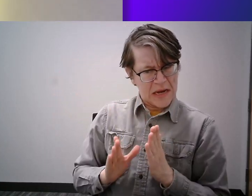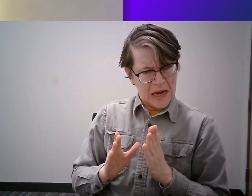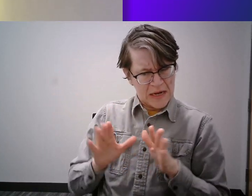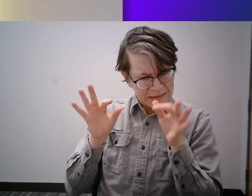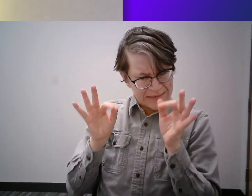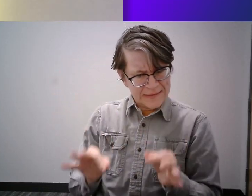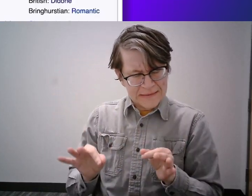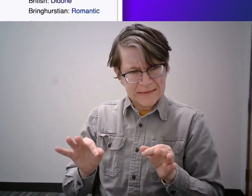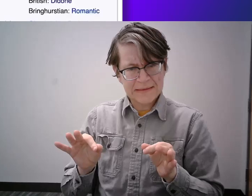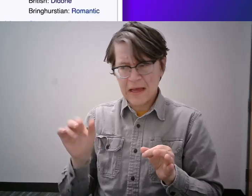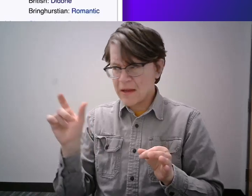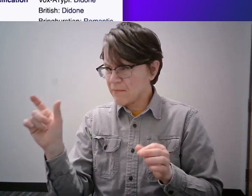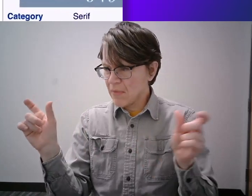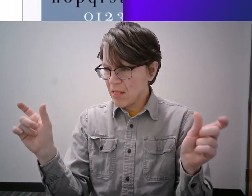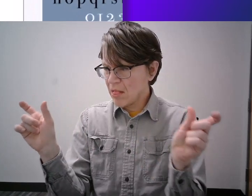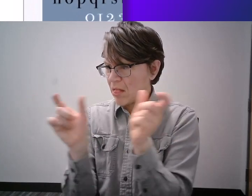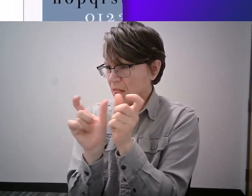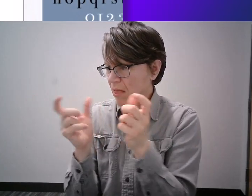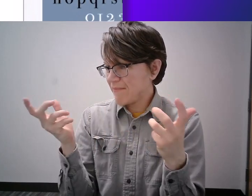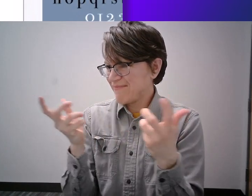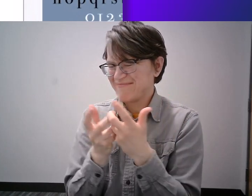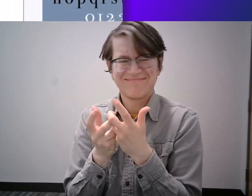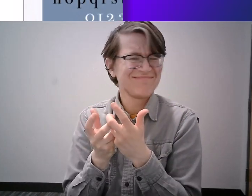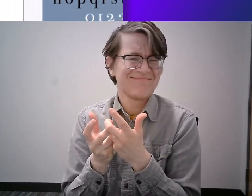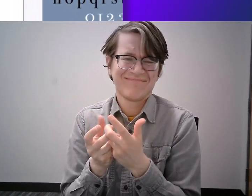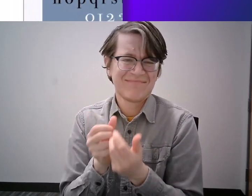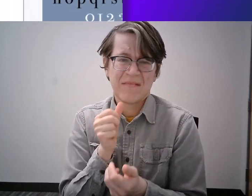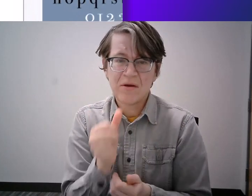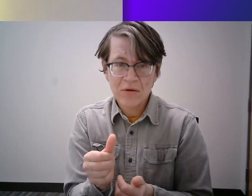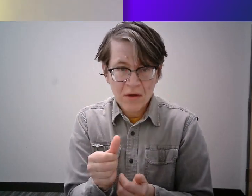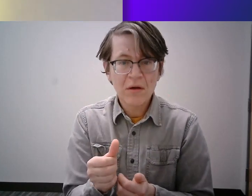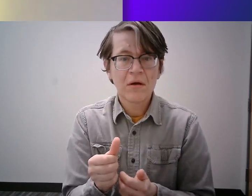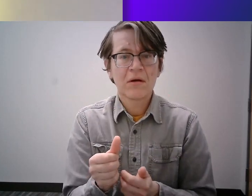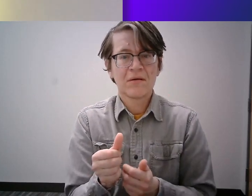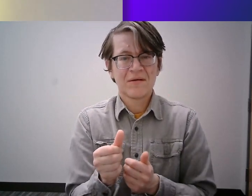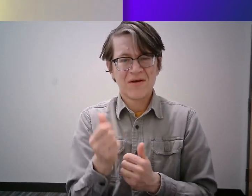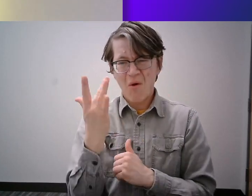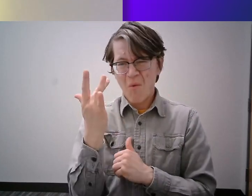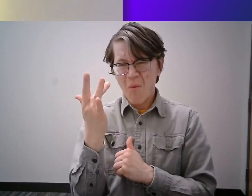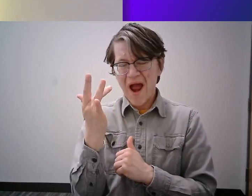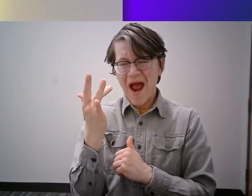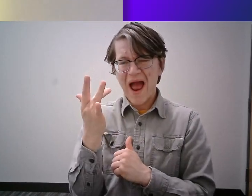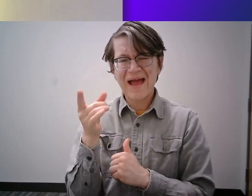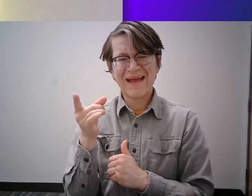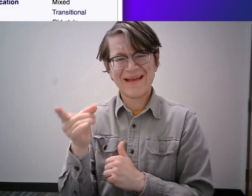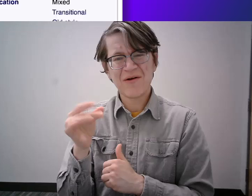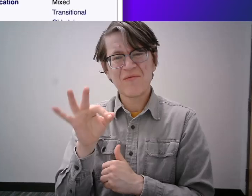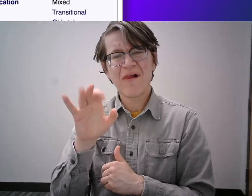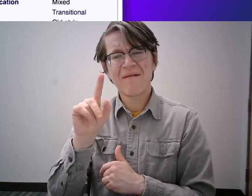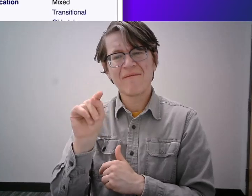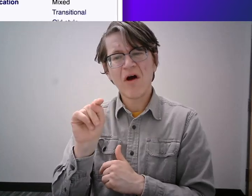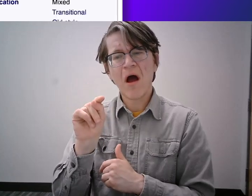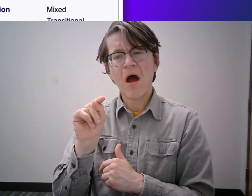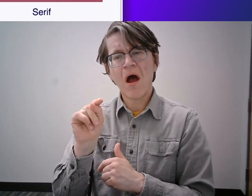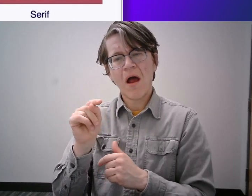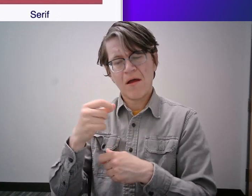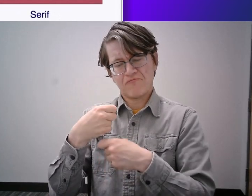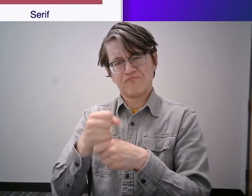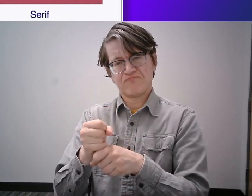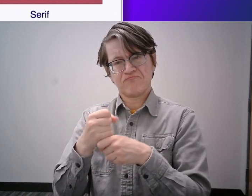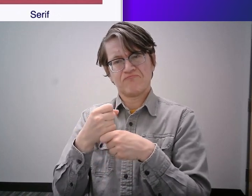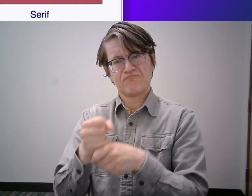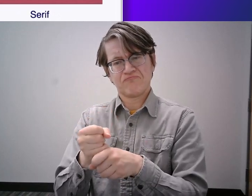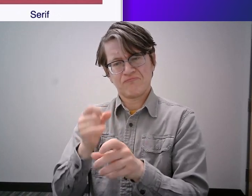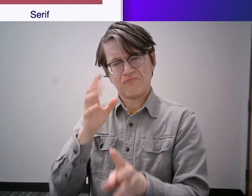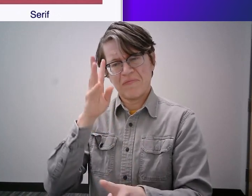is Bodoni from the 1780s considered as modern and Times New Roman from 1931